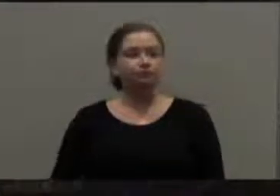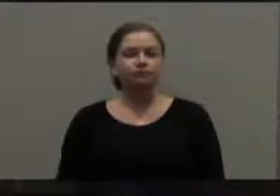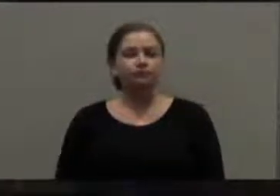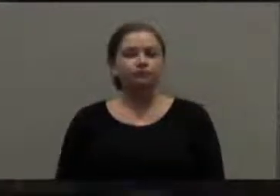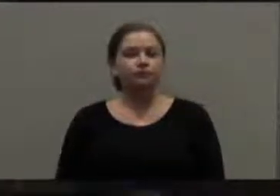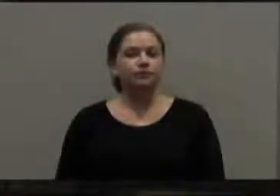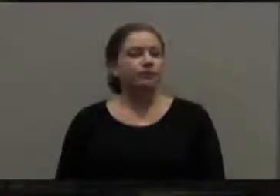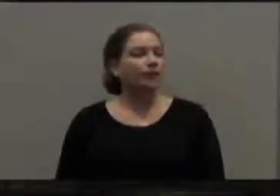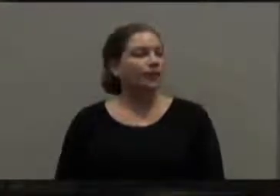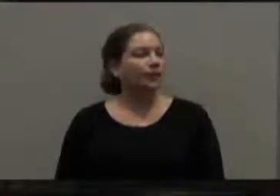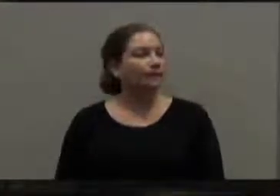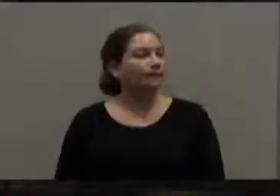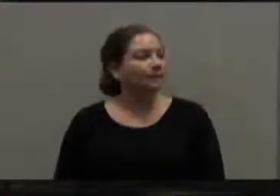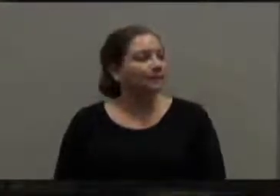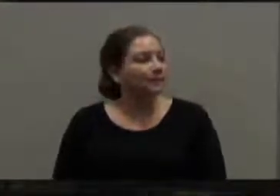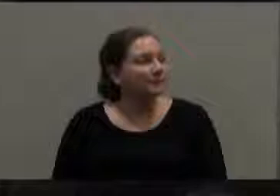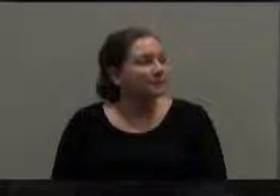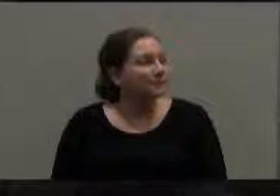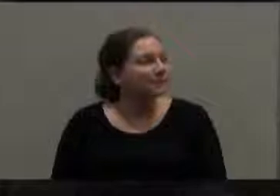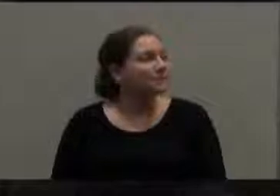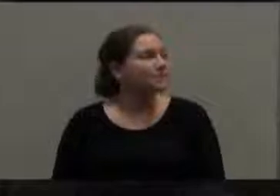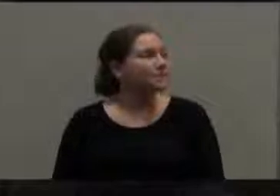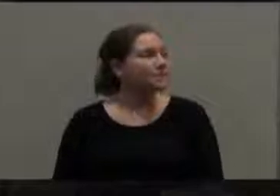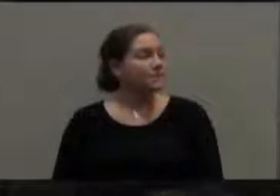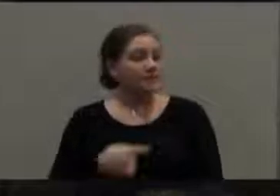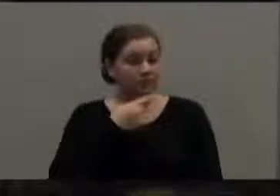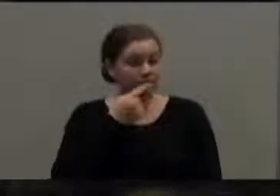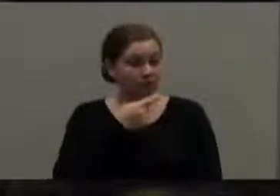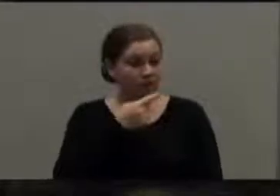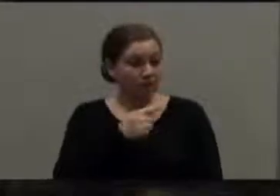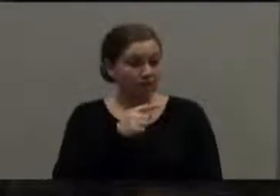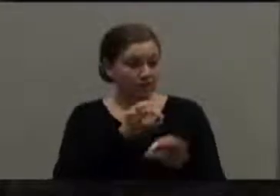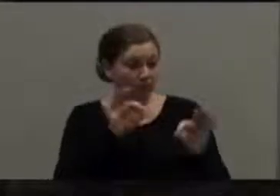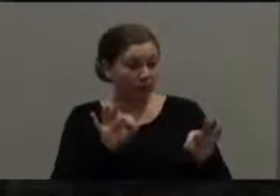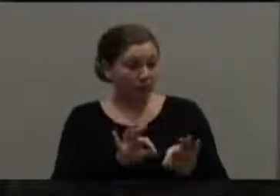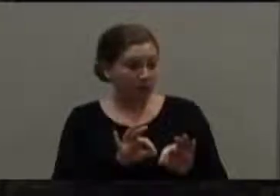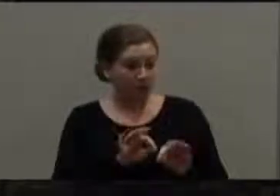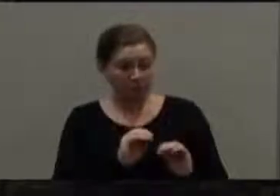Okay. So public forum? No? Okay.